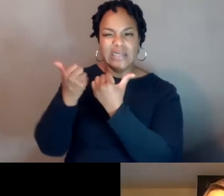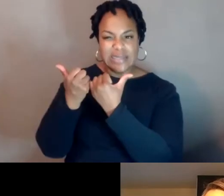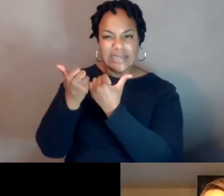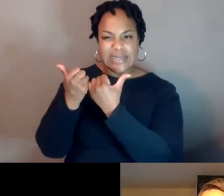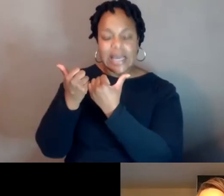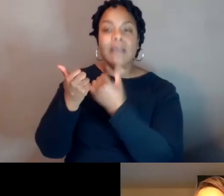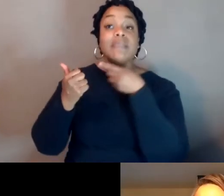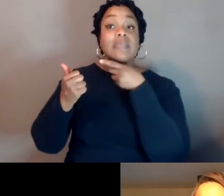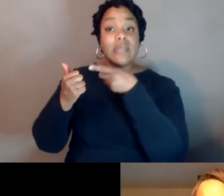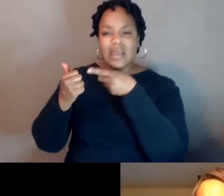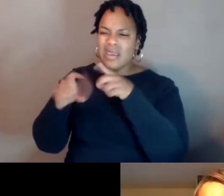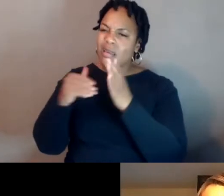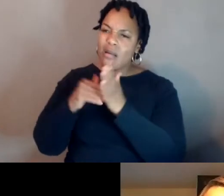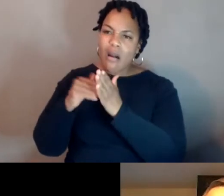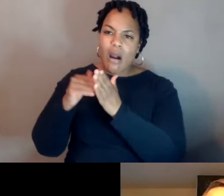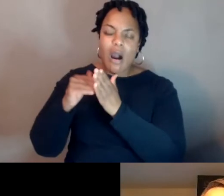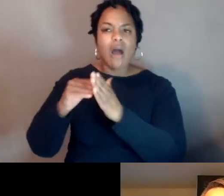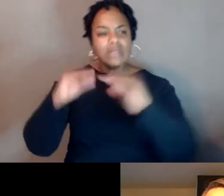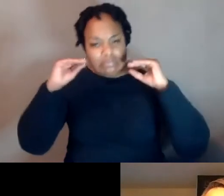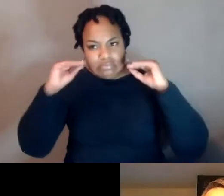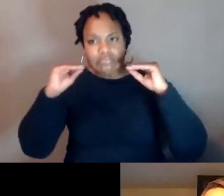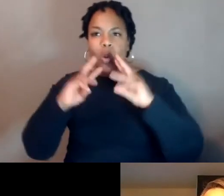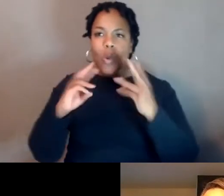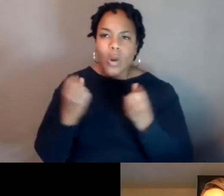for people across the country,